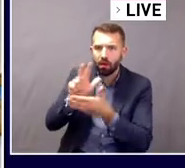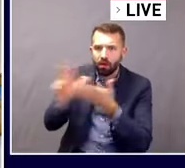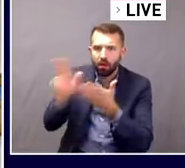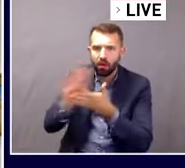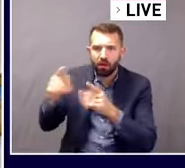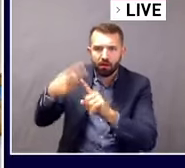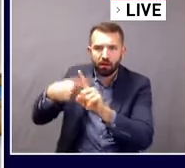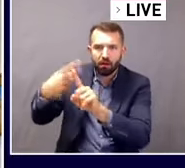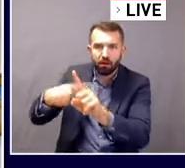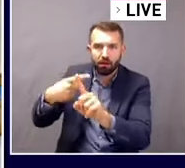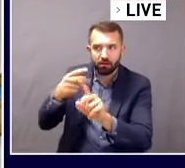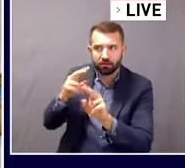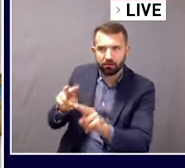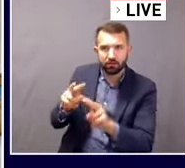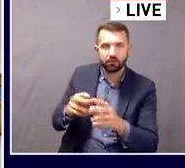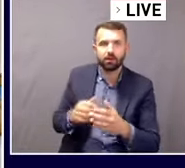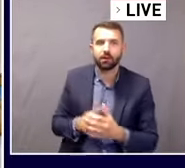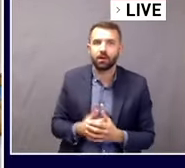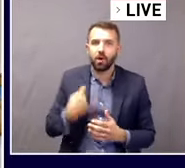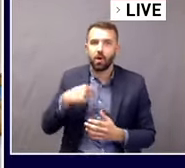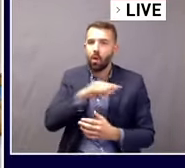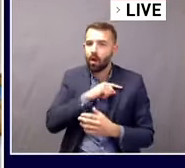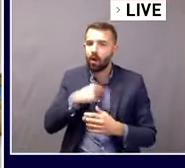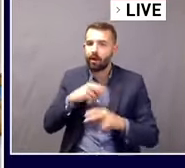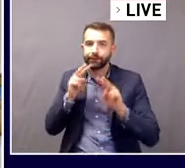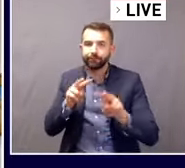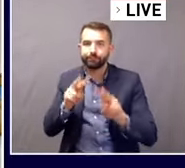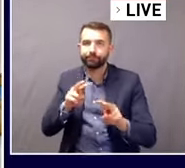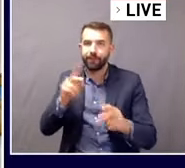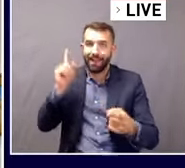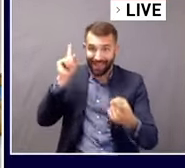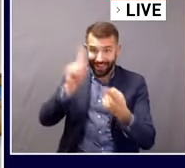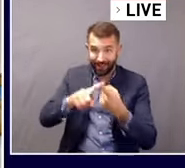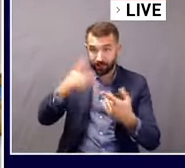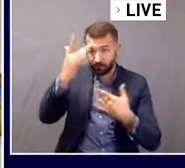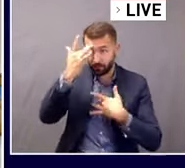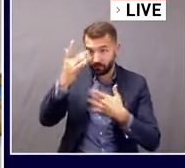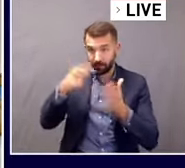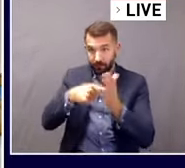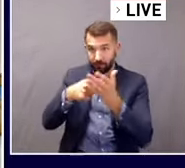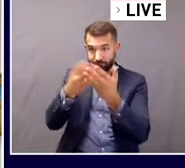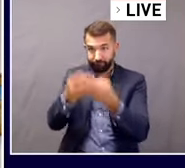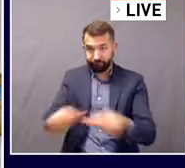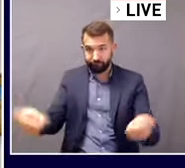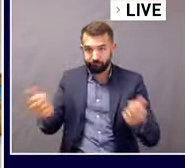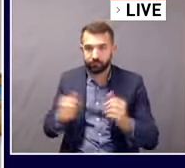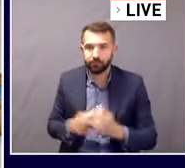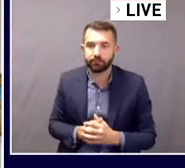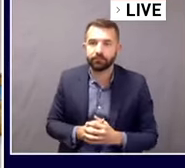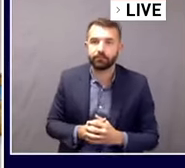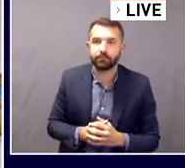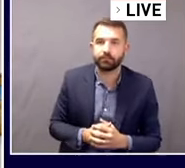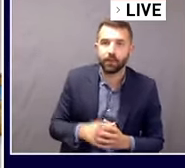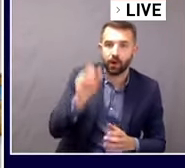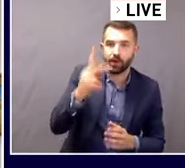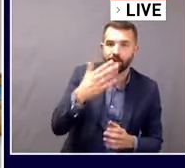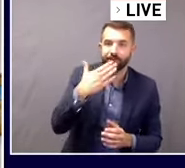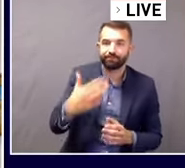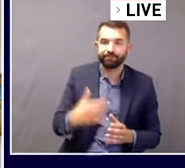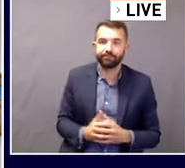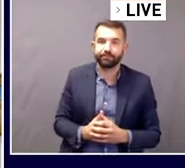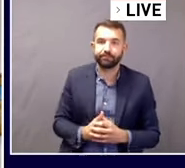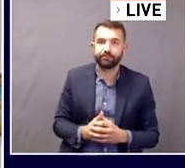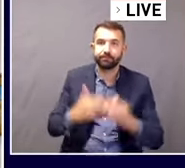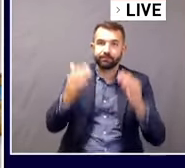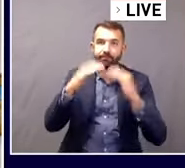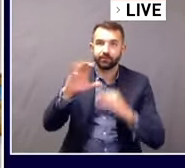Monitor individuals until their symptoms have resolved. Great, thank you. I'm going to turn next to Charlie at the Bangor